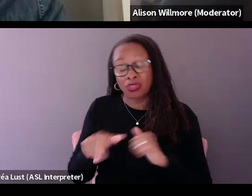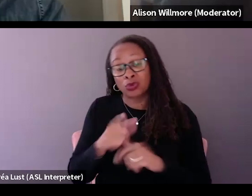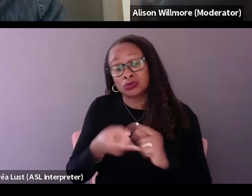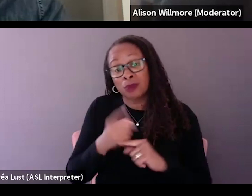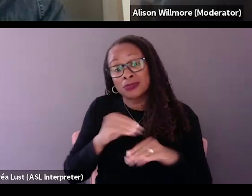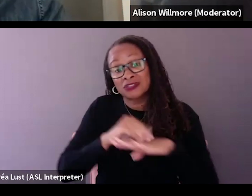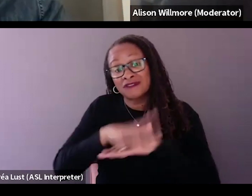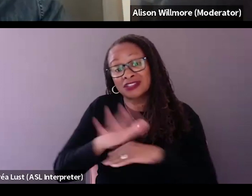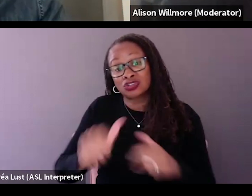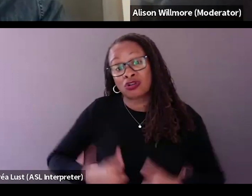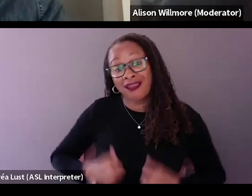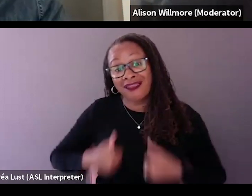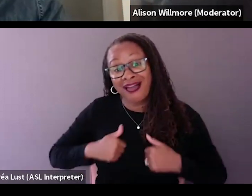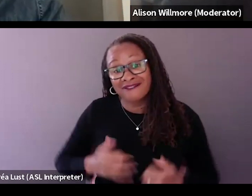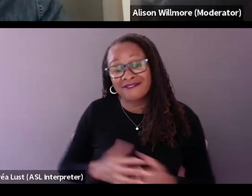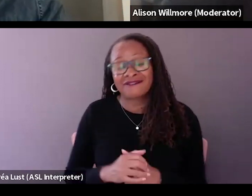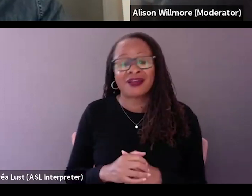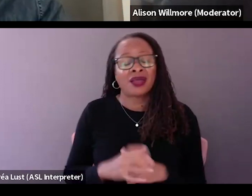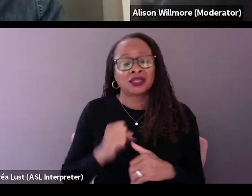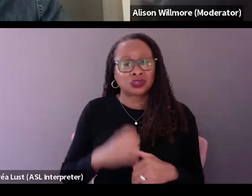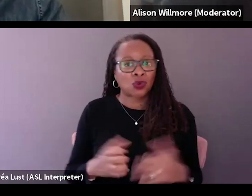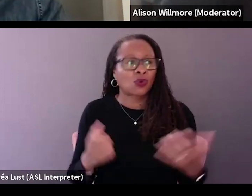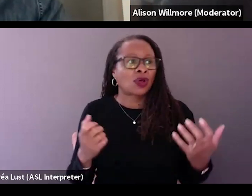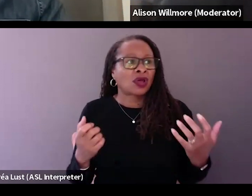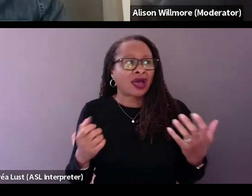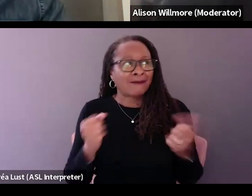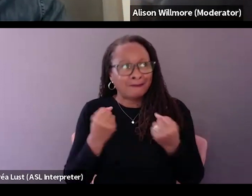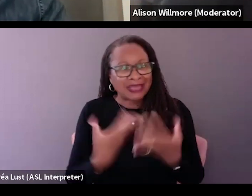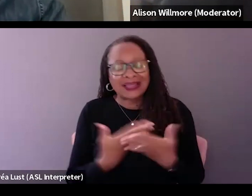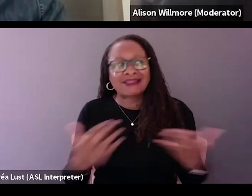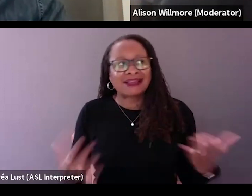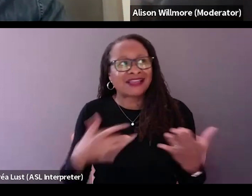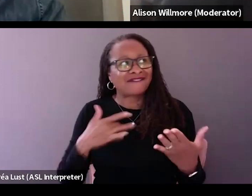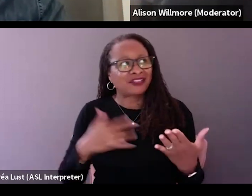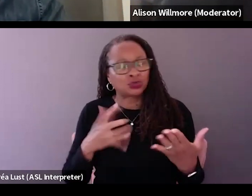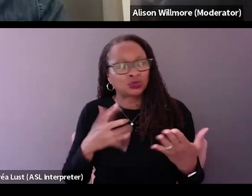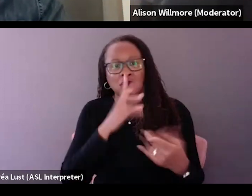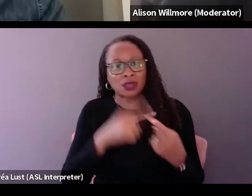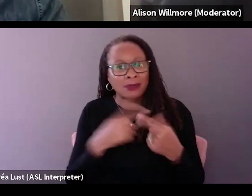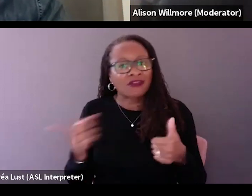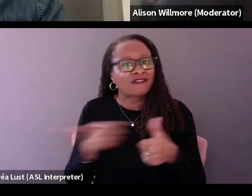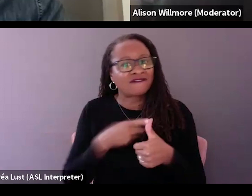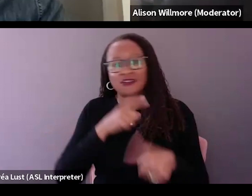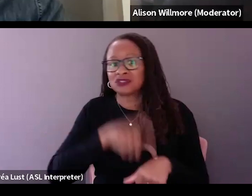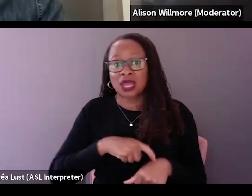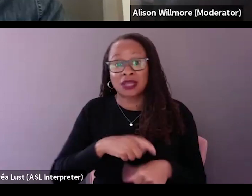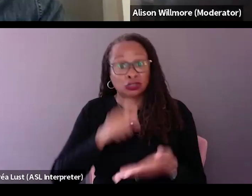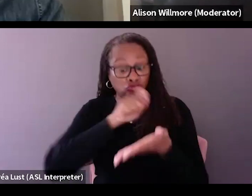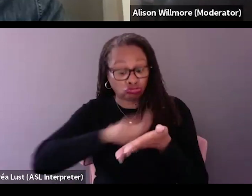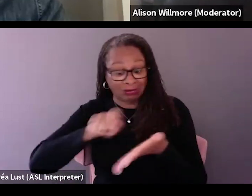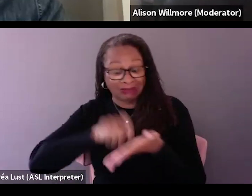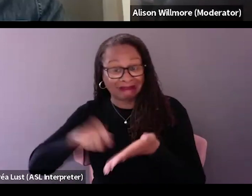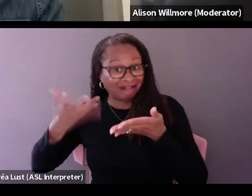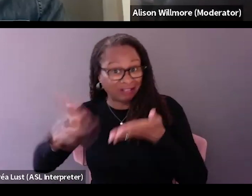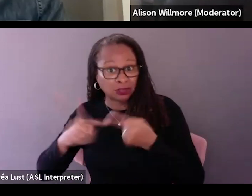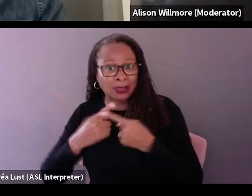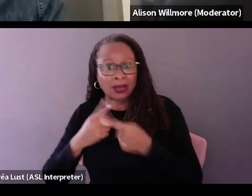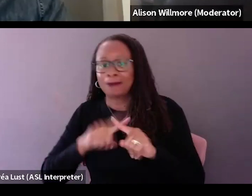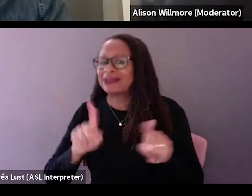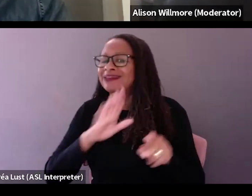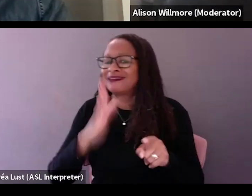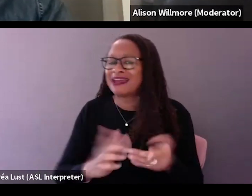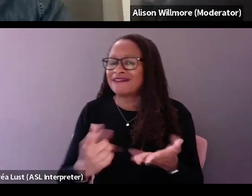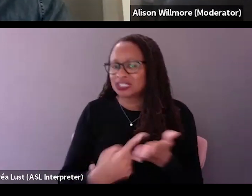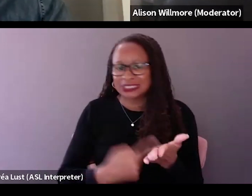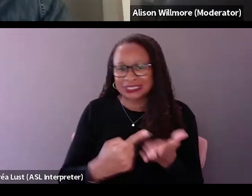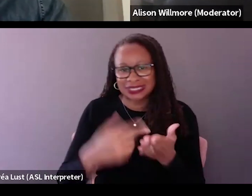for the first time, even though she had written a lot about them. And so we would take a lot of breaks. I think there's a couple in the film. In fact, we had to do